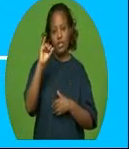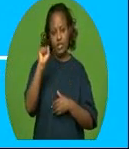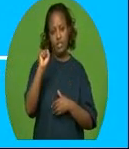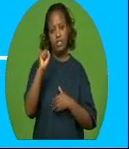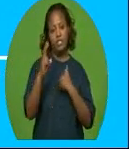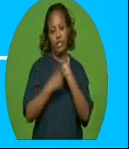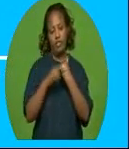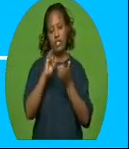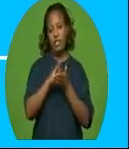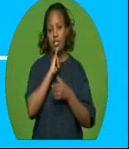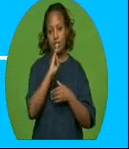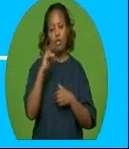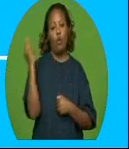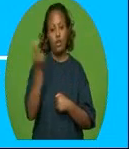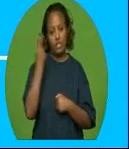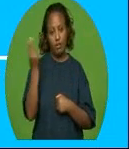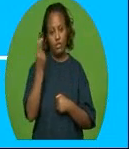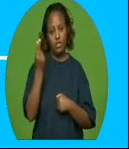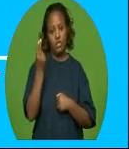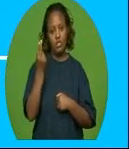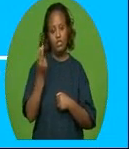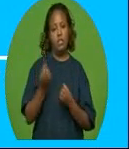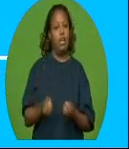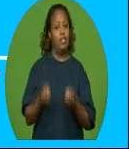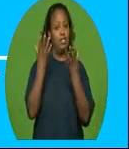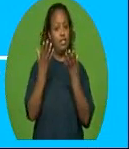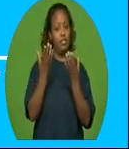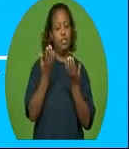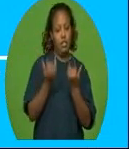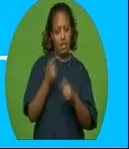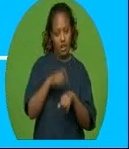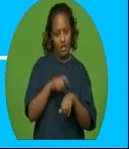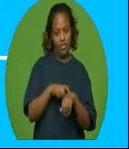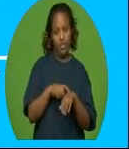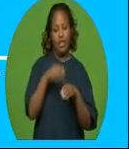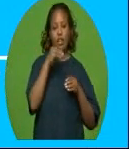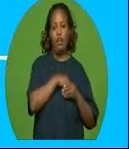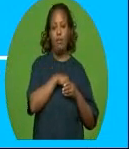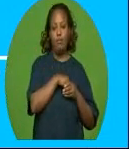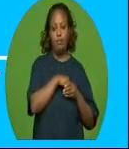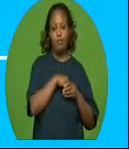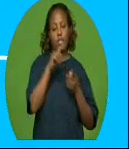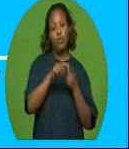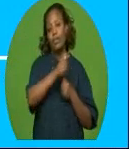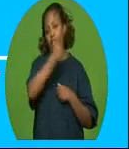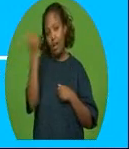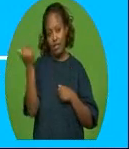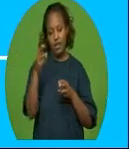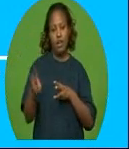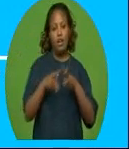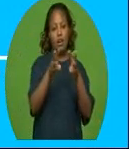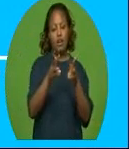is dissaving, that is, consumption exceeds current income. On the